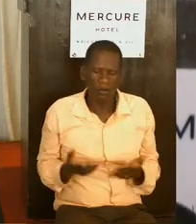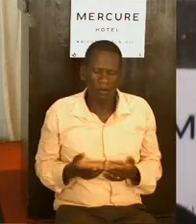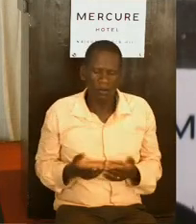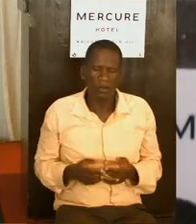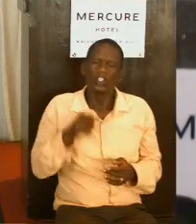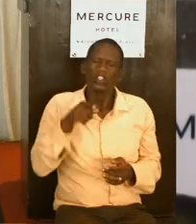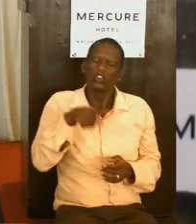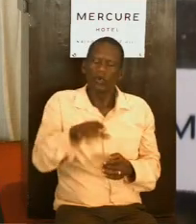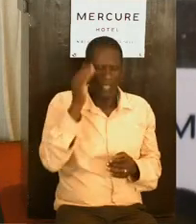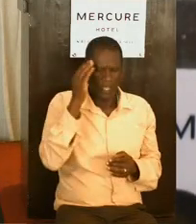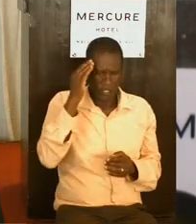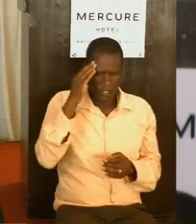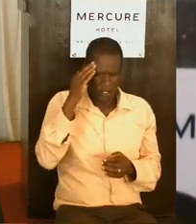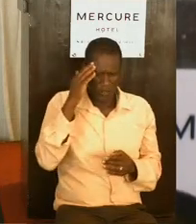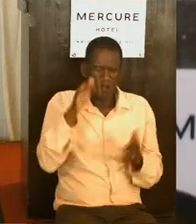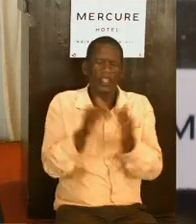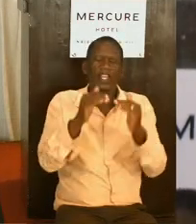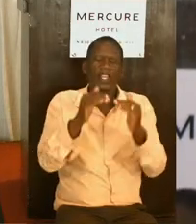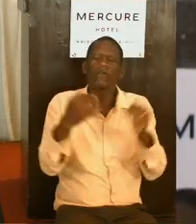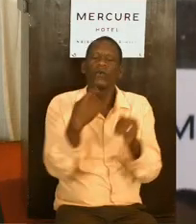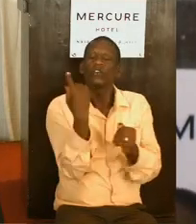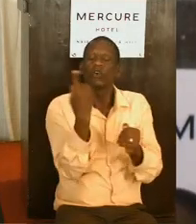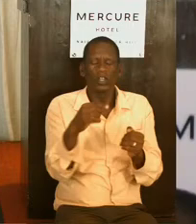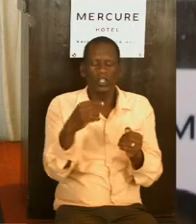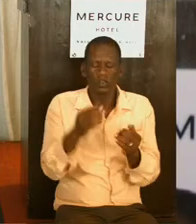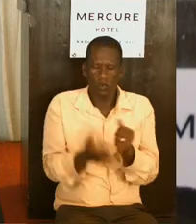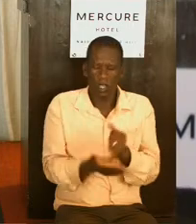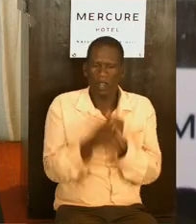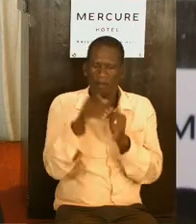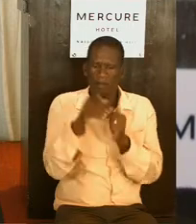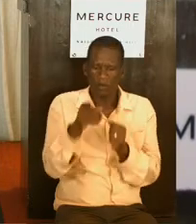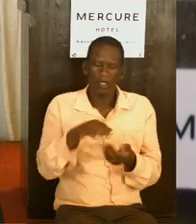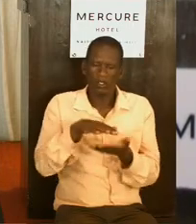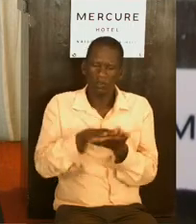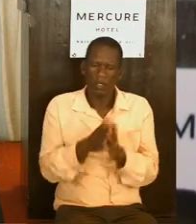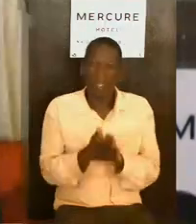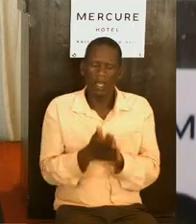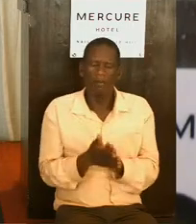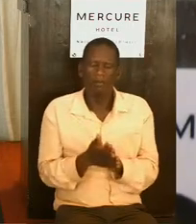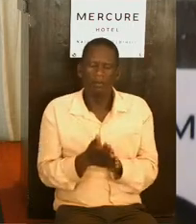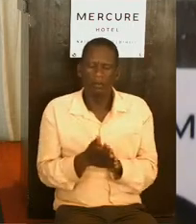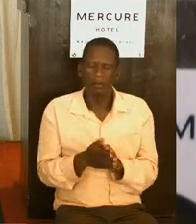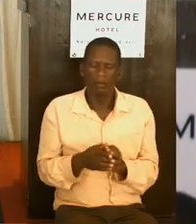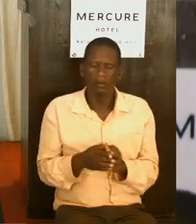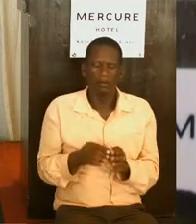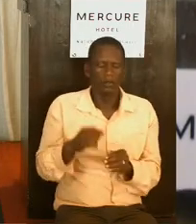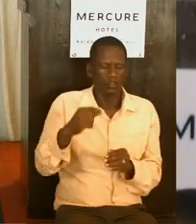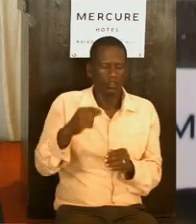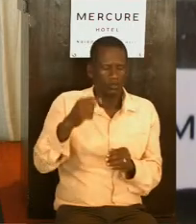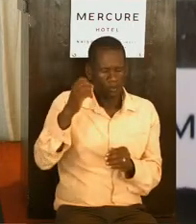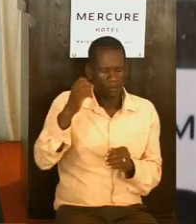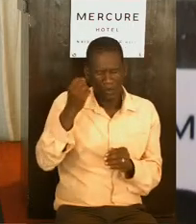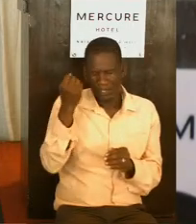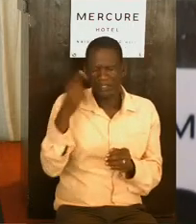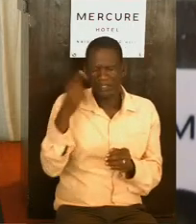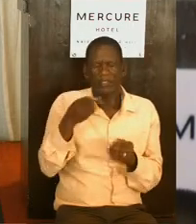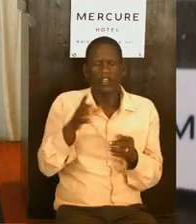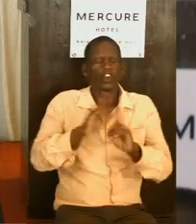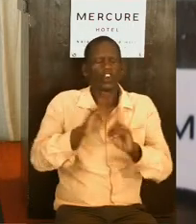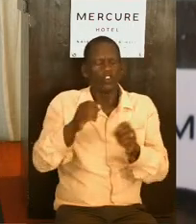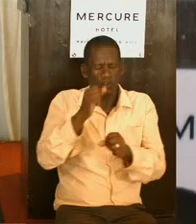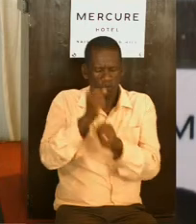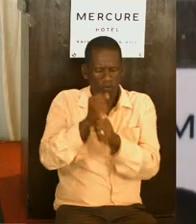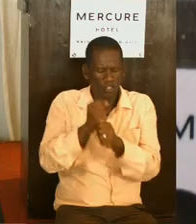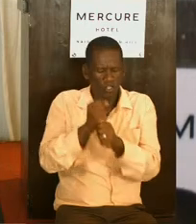education at that level was only meant to enable you to be literate functionally not not that